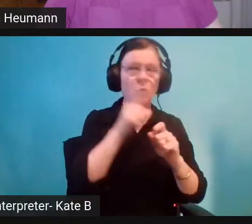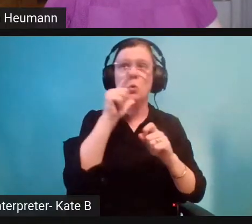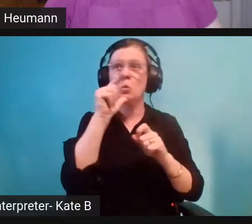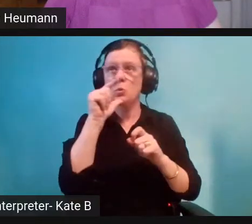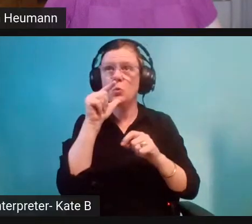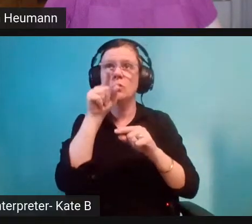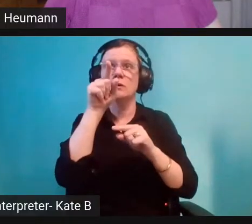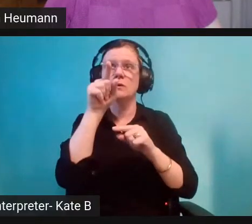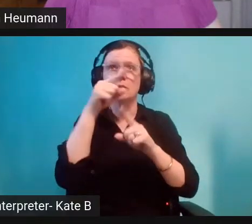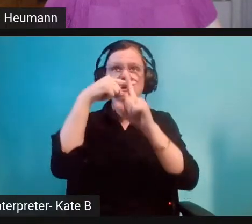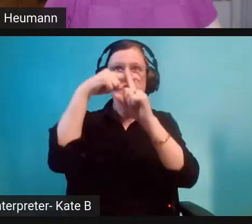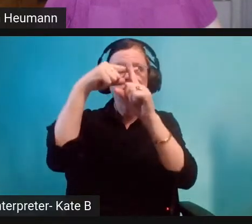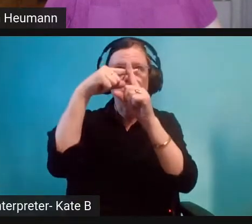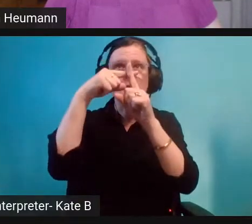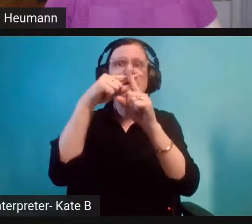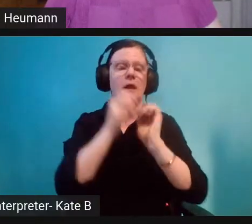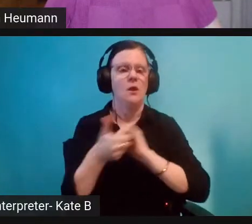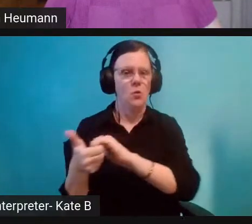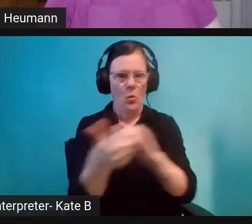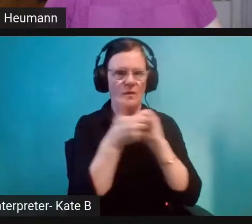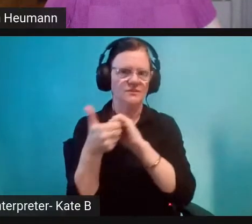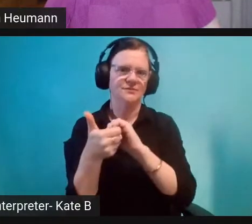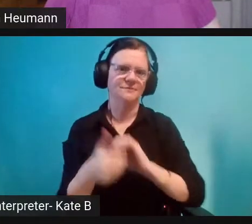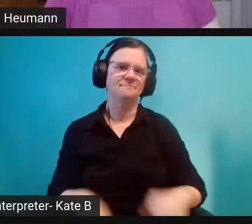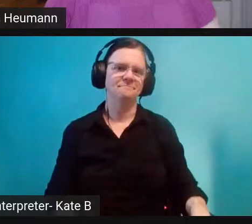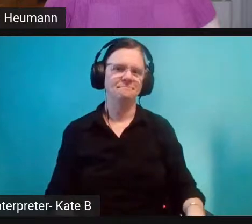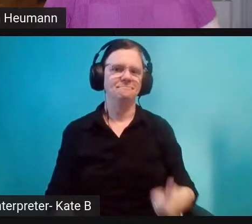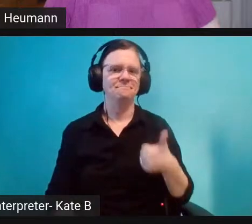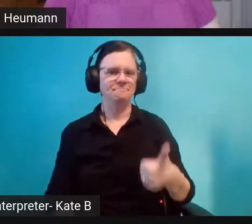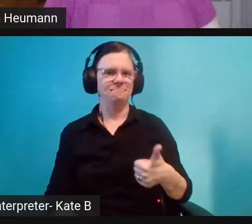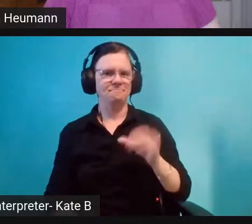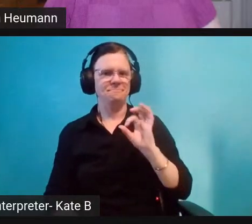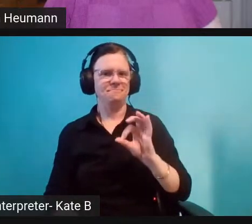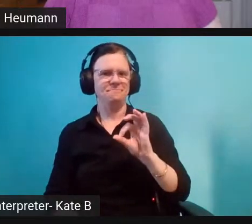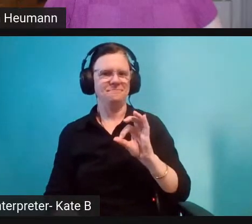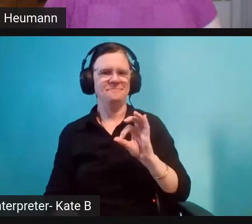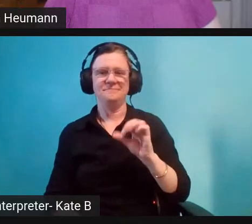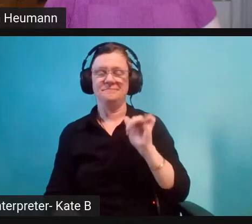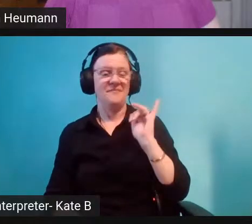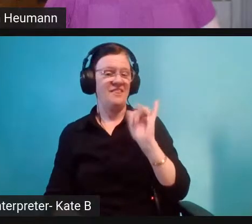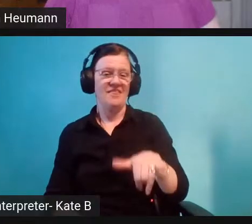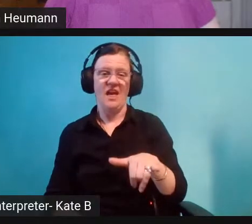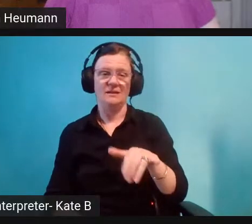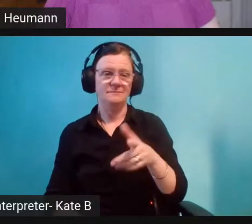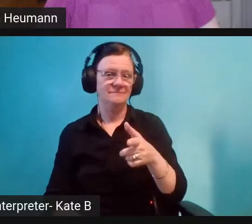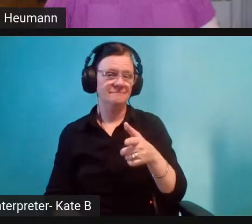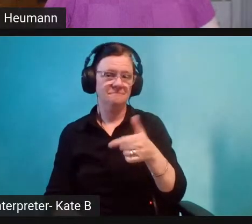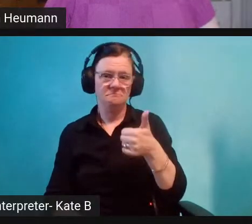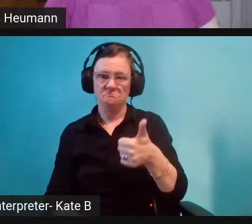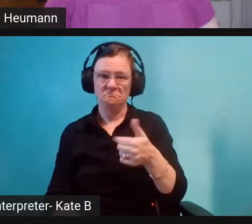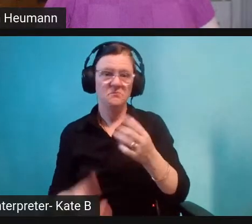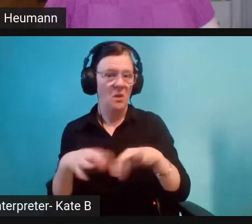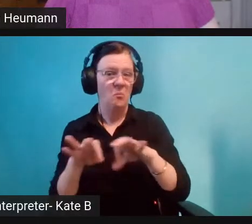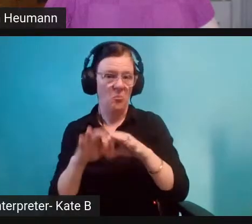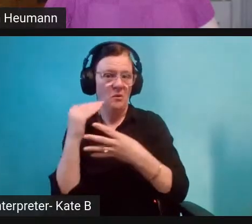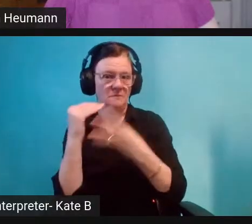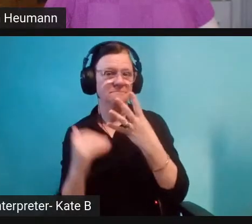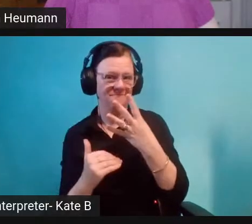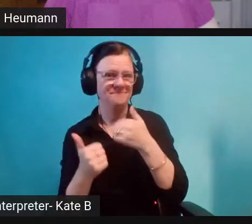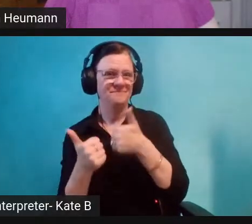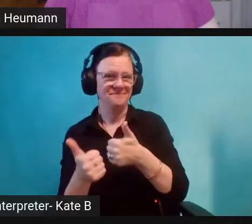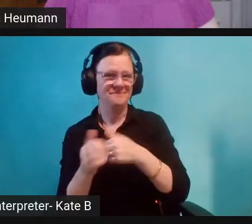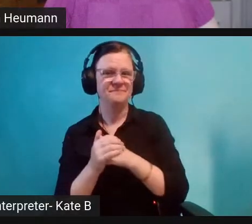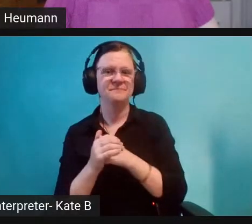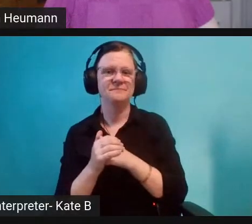those people, build coalitions. Fabulous. That's important next steps in disability